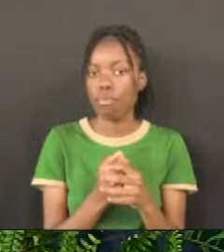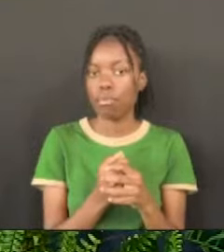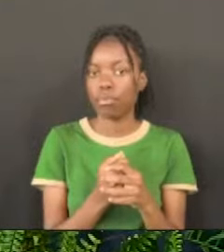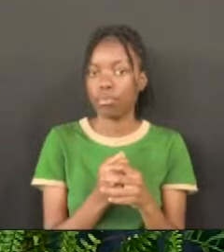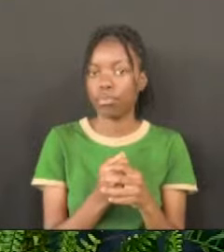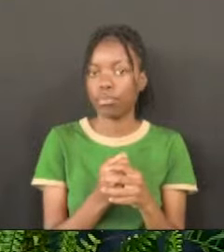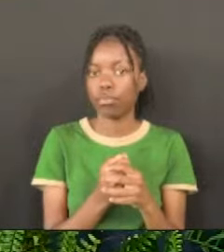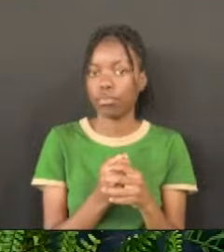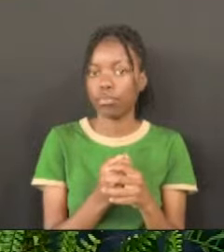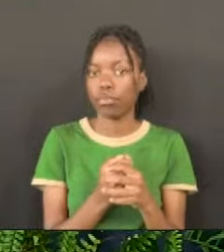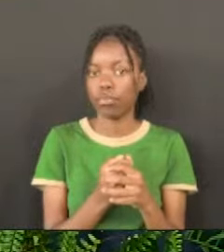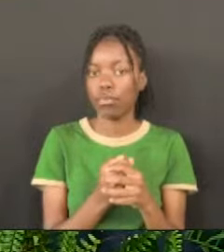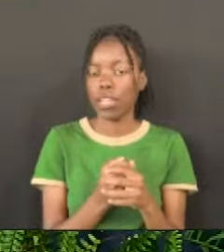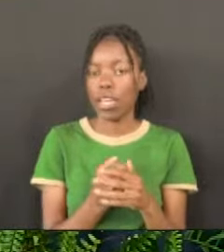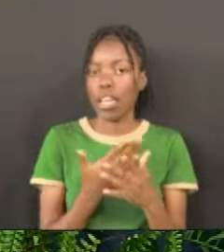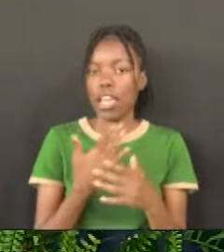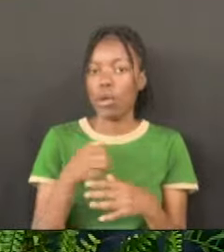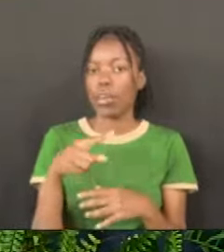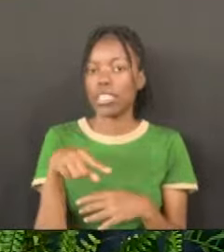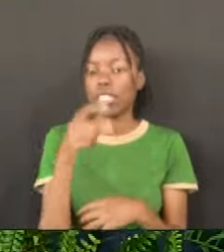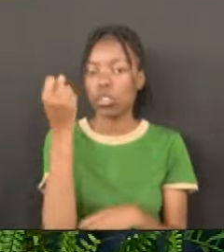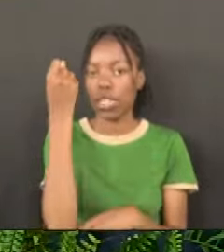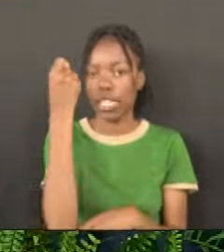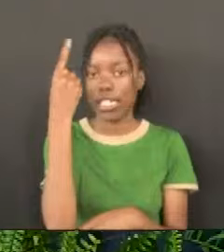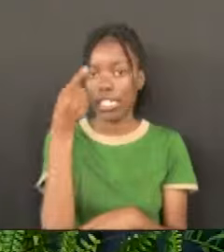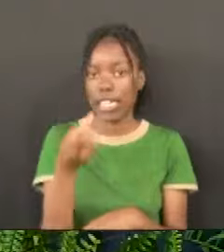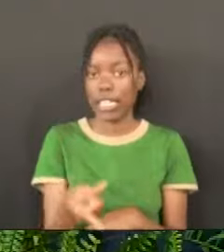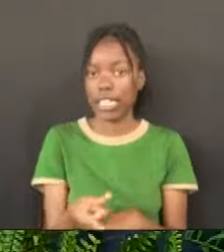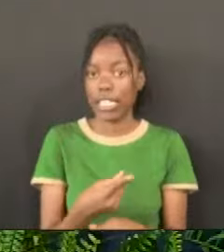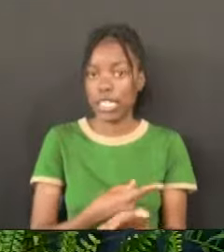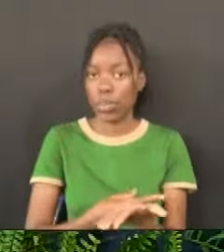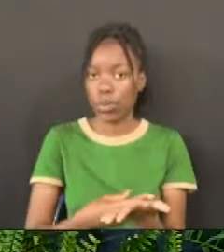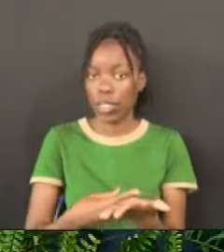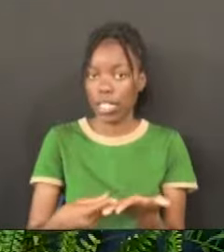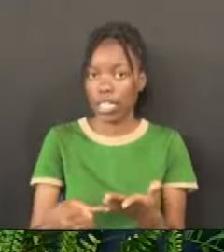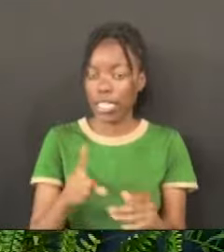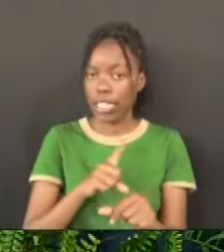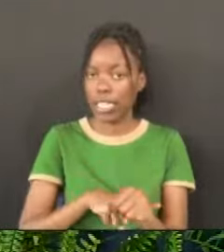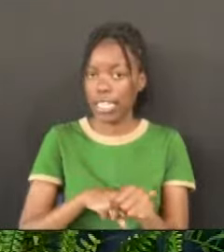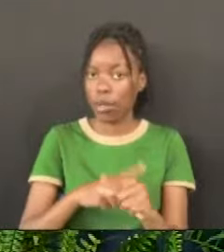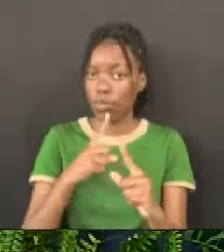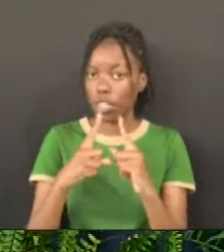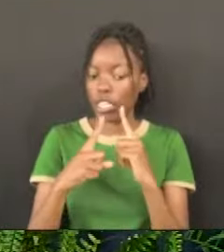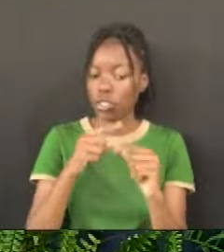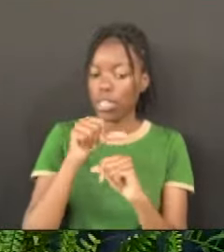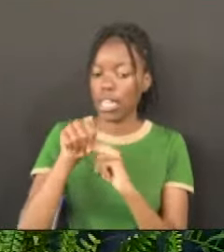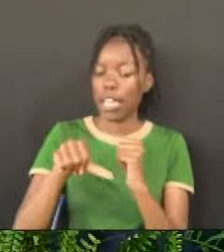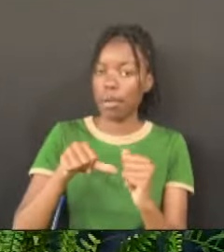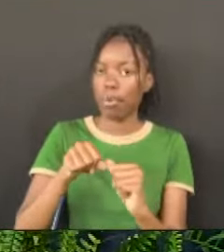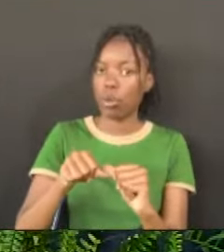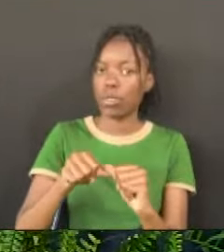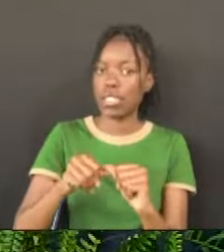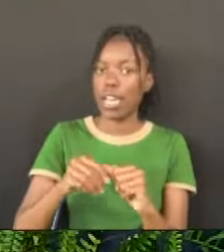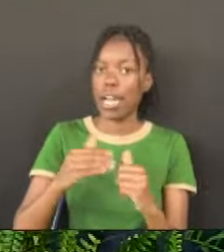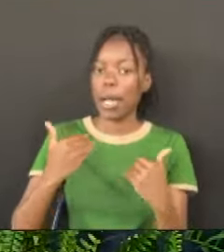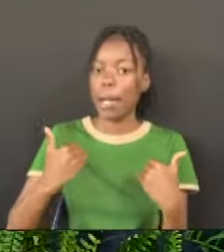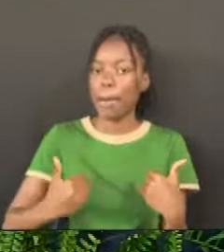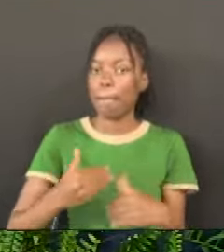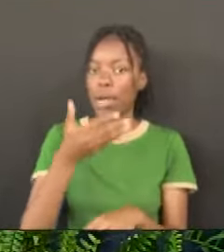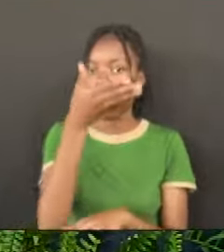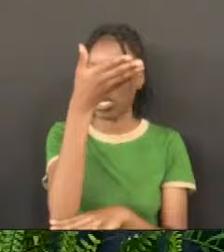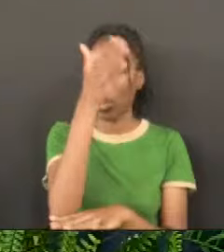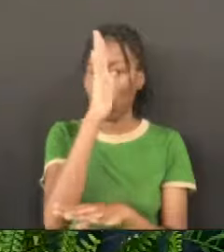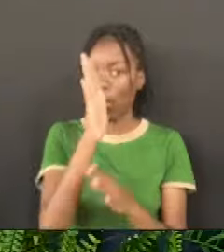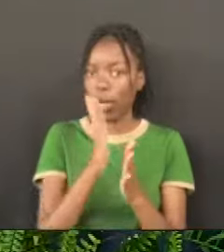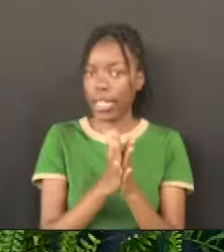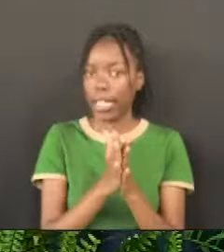I want us to understand this week that when we are talking about my God and I, it is